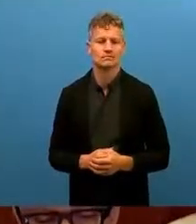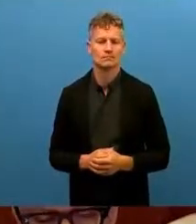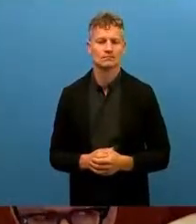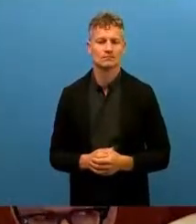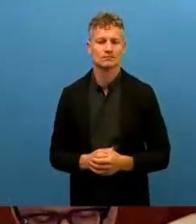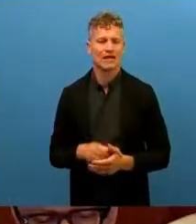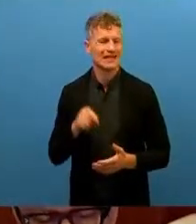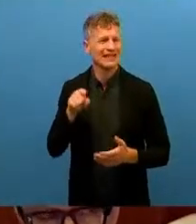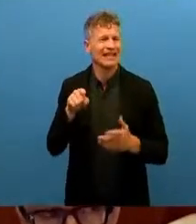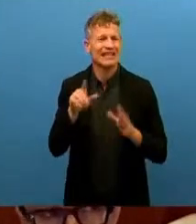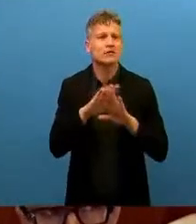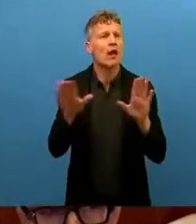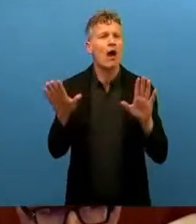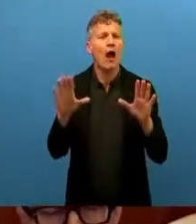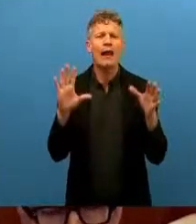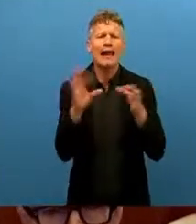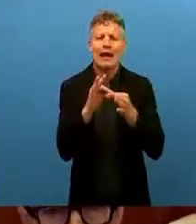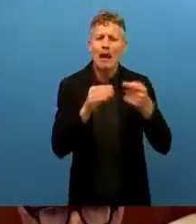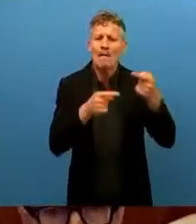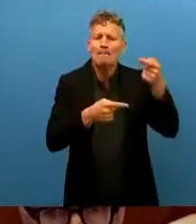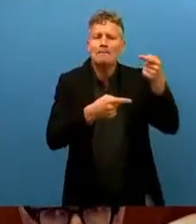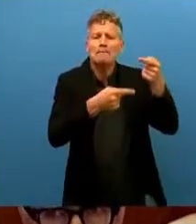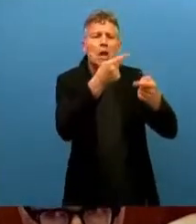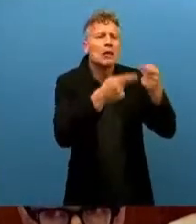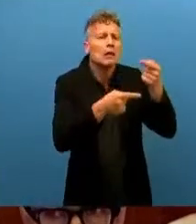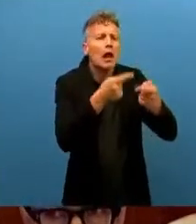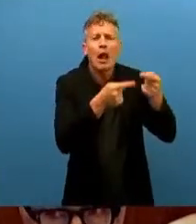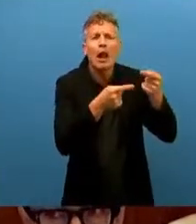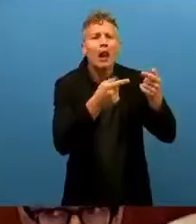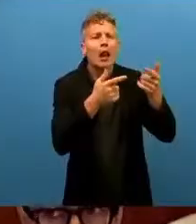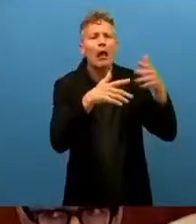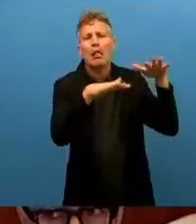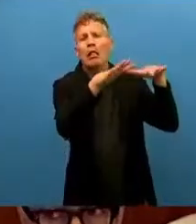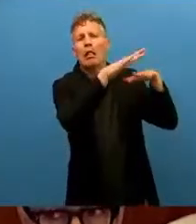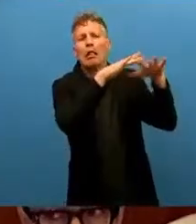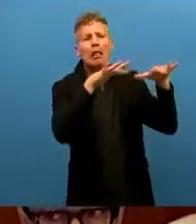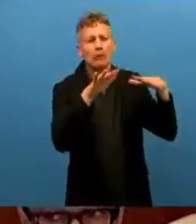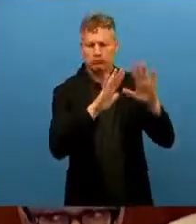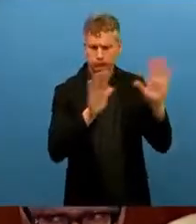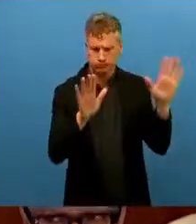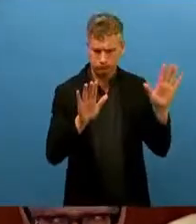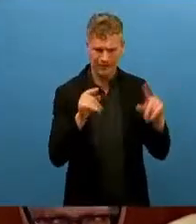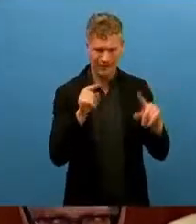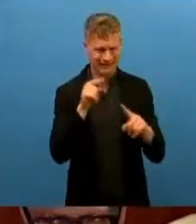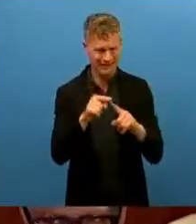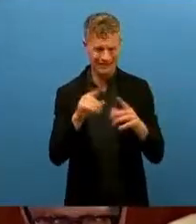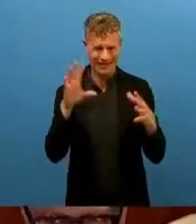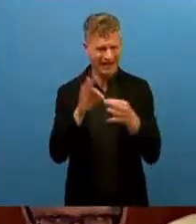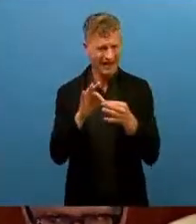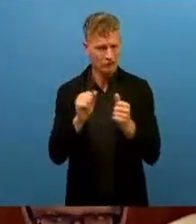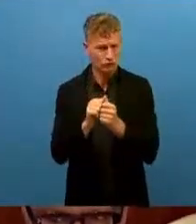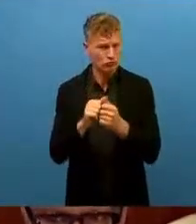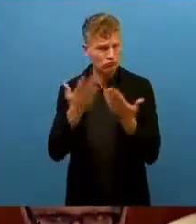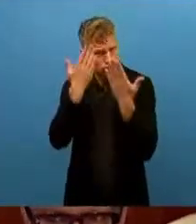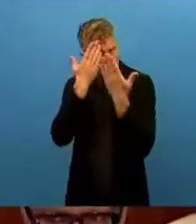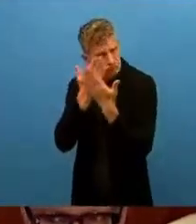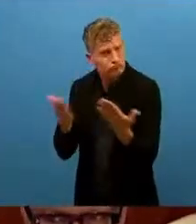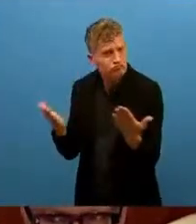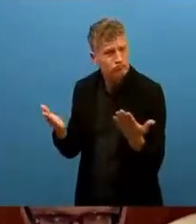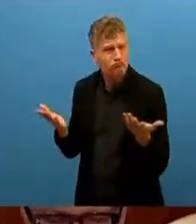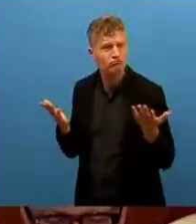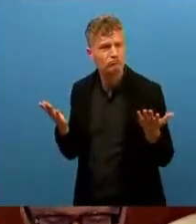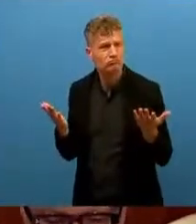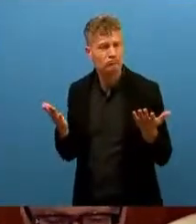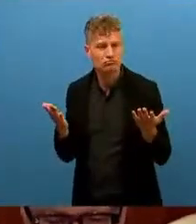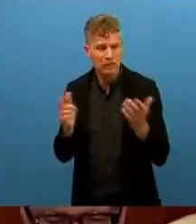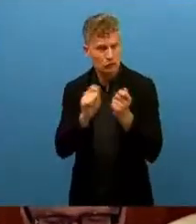justice, accountability, and equality within global human rights governance. We all know that when indigenous